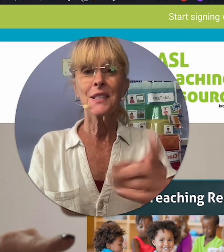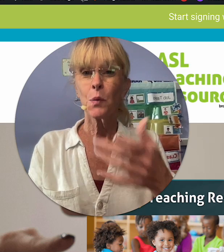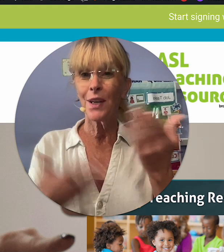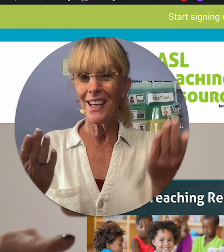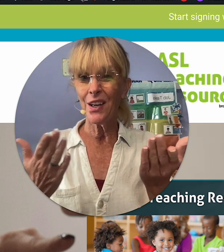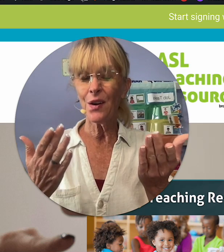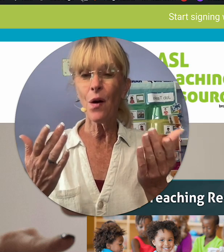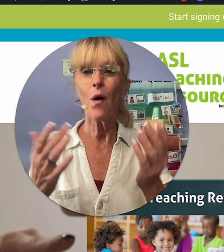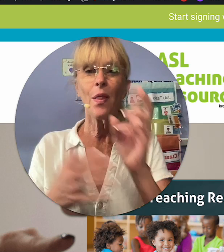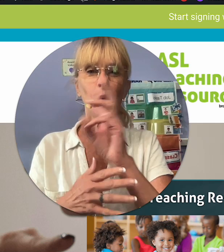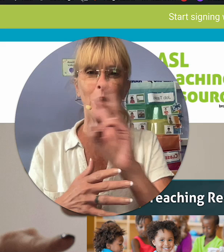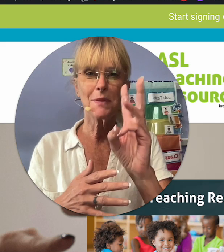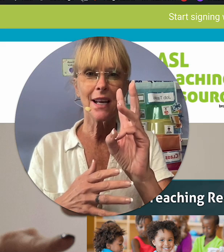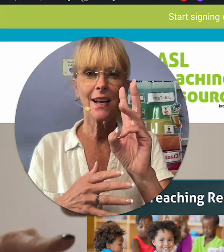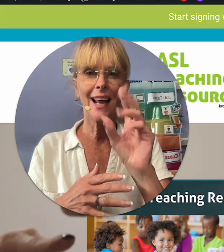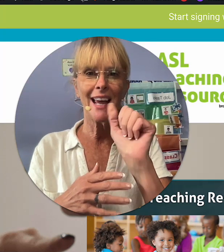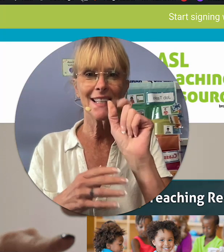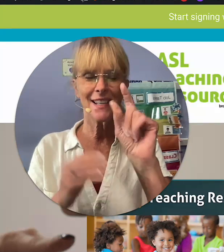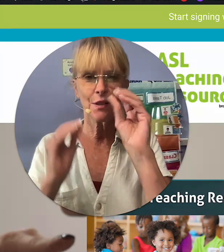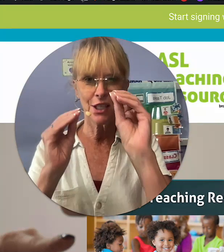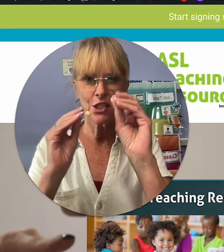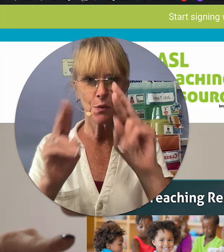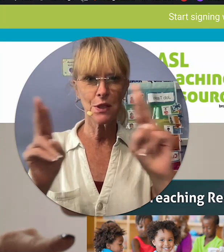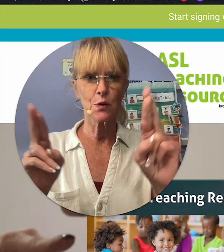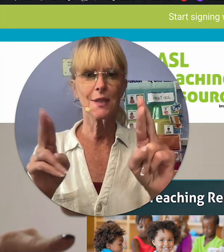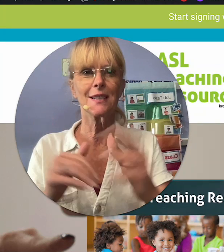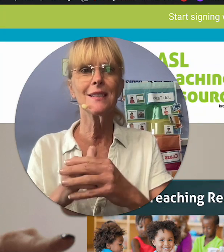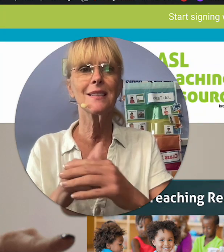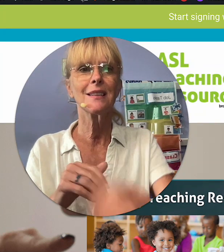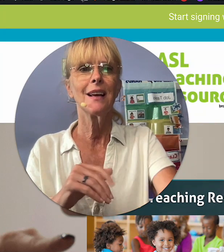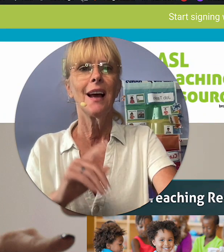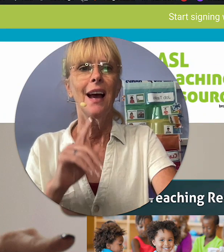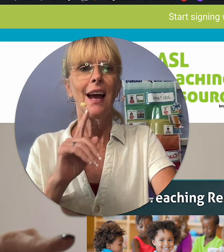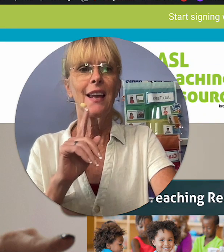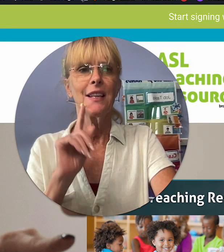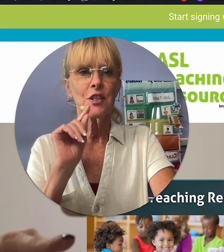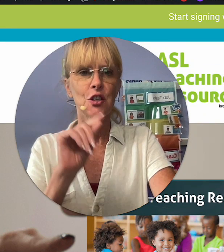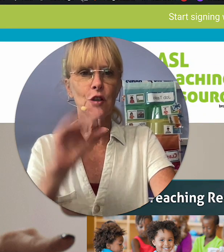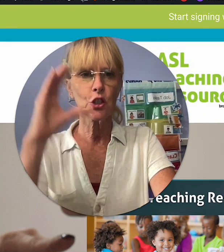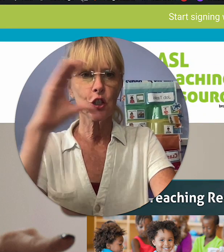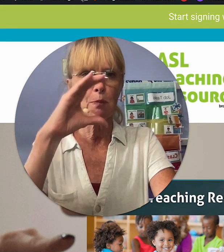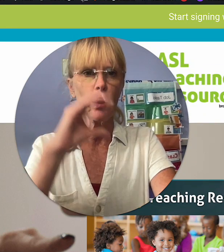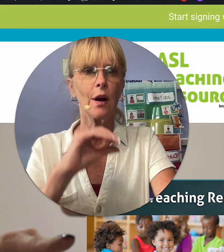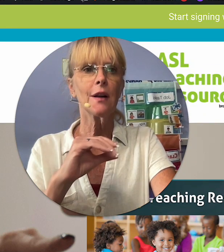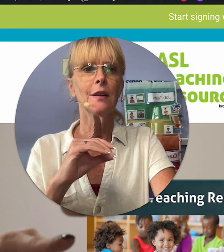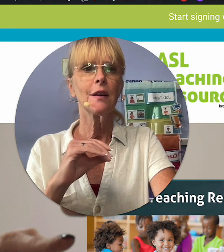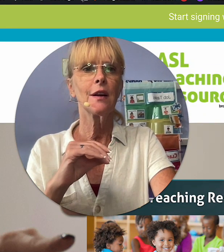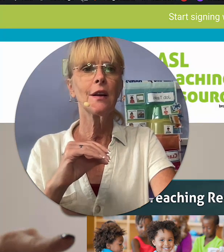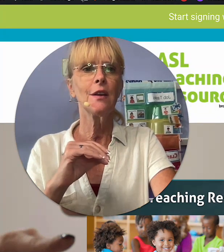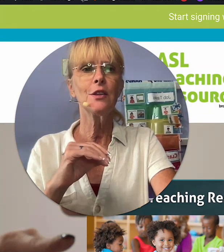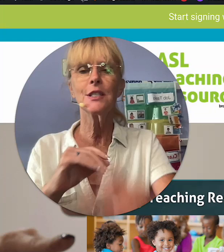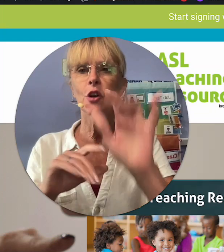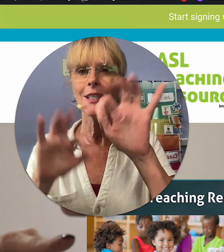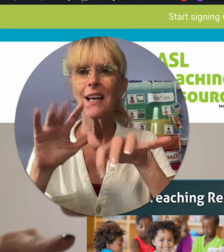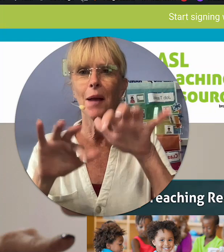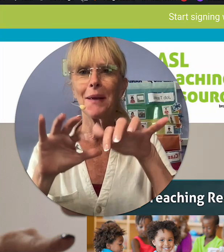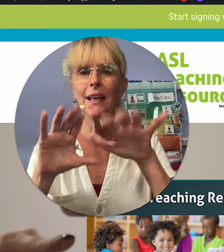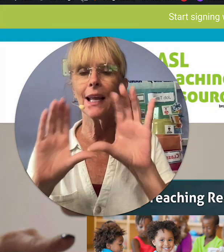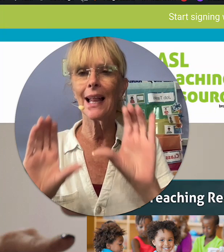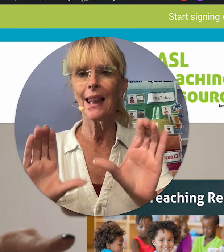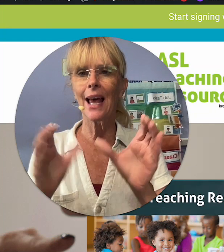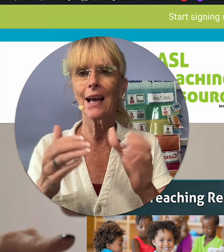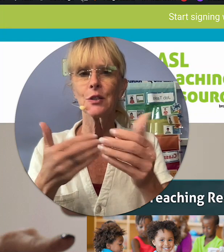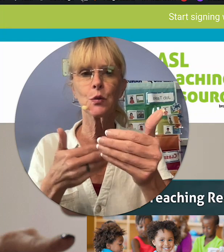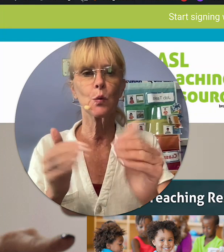Okay, so we're here on the website, ASL Teaching Resources, and in the search bar, you just start